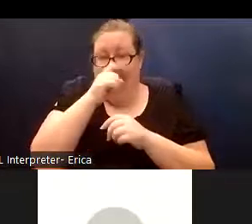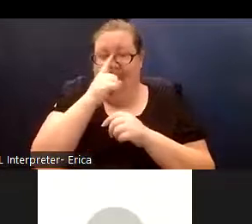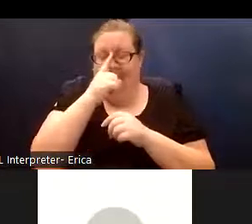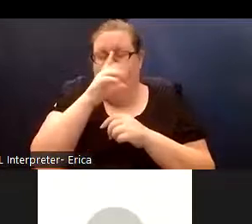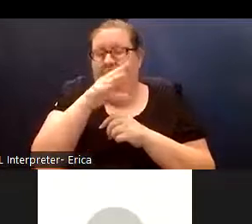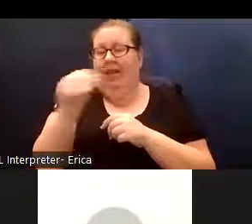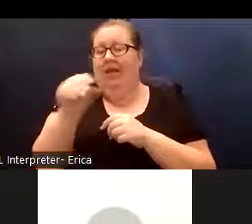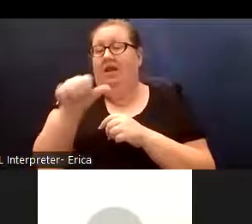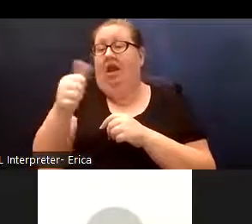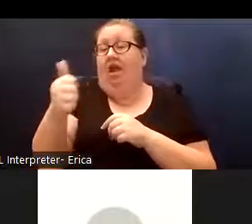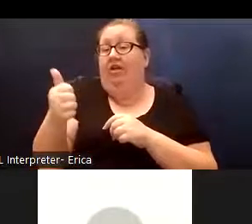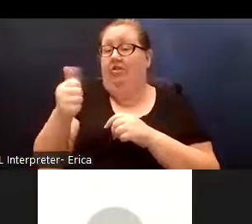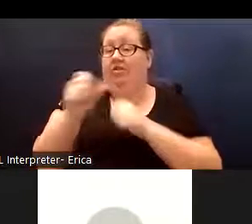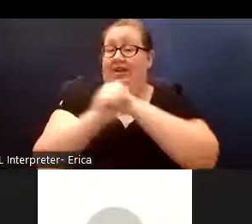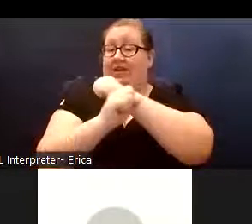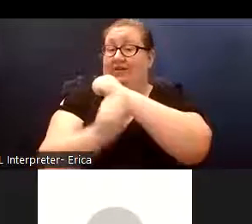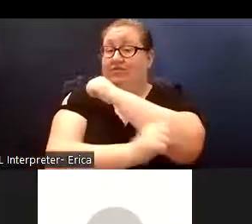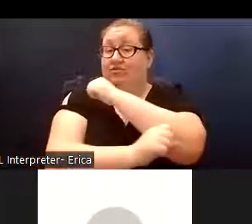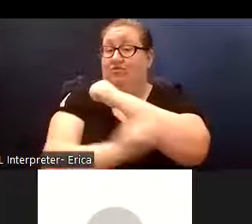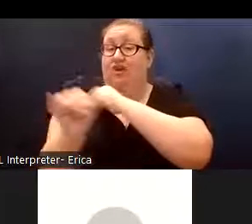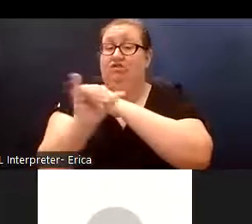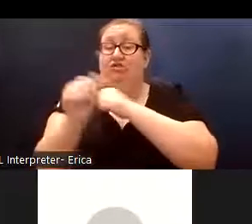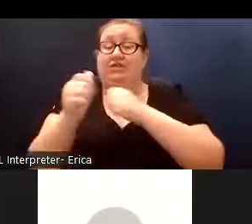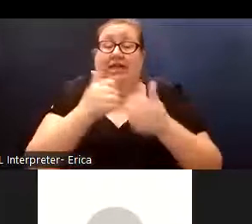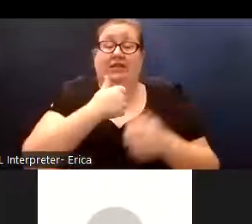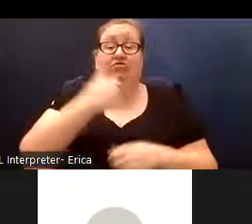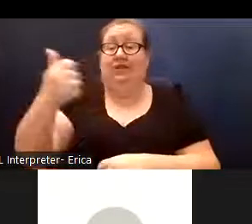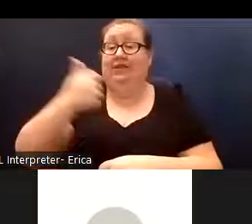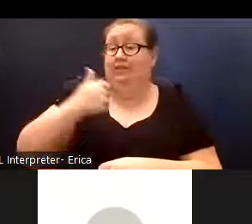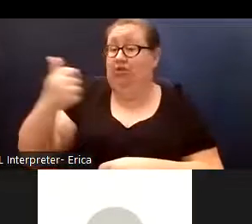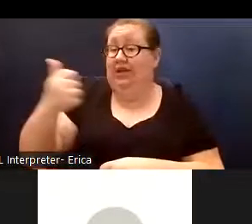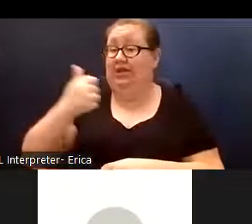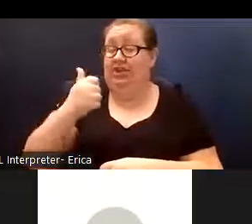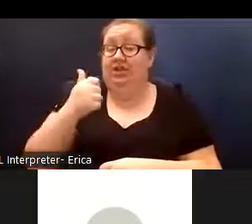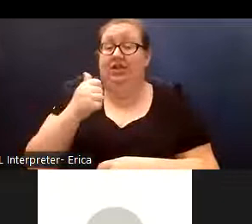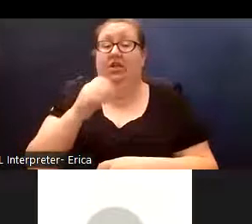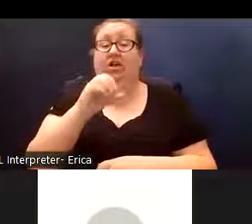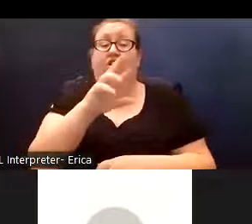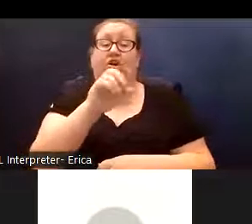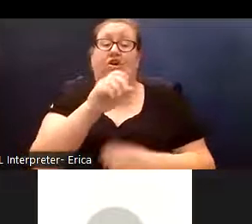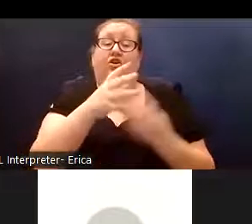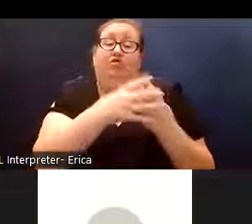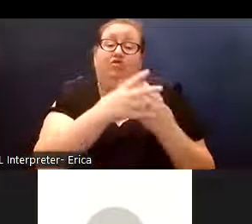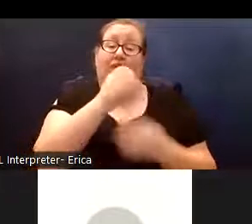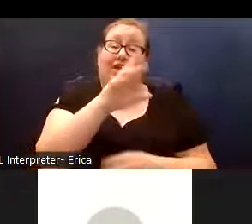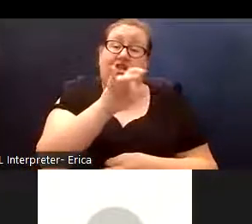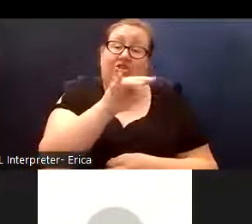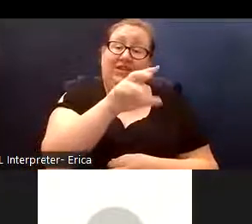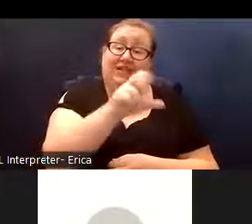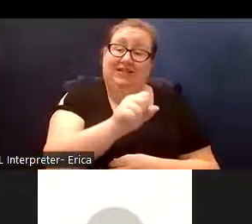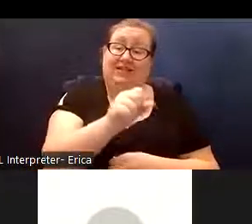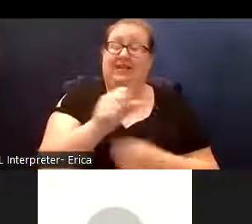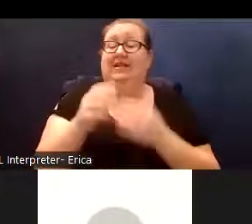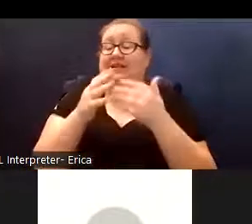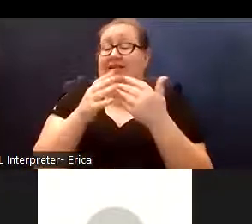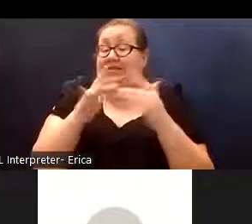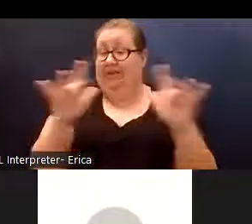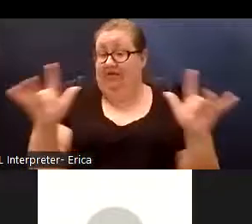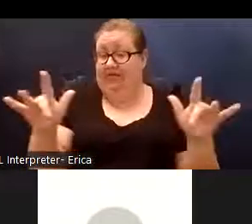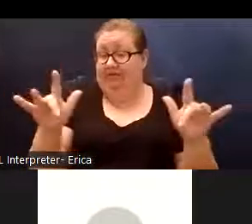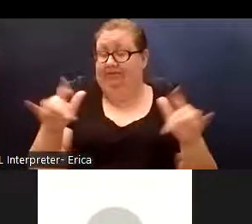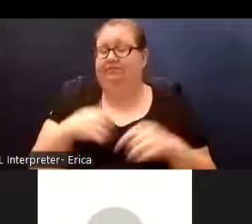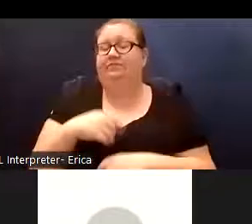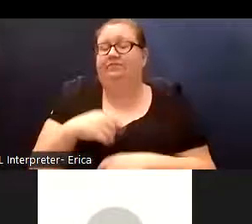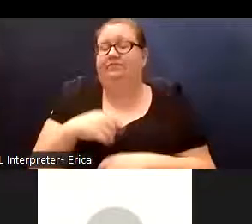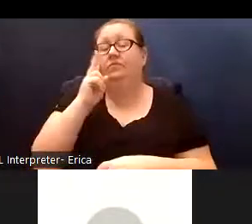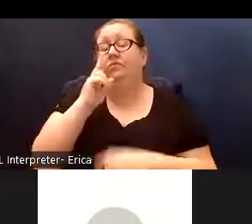other infrastructure like transportation, corrections, etc. So we see the city intervening not